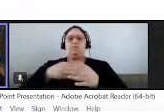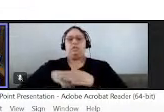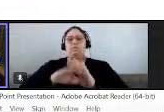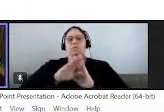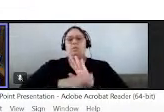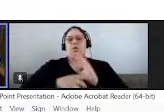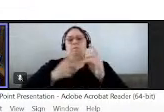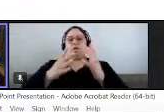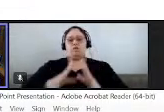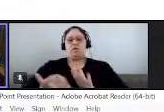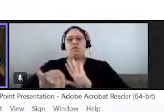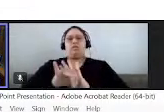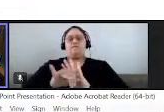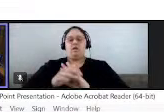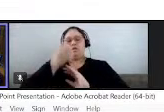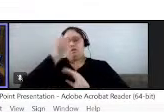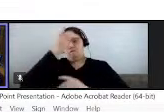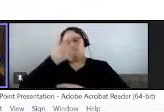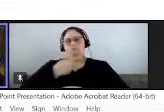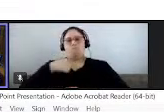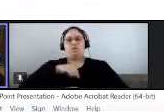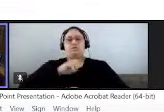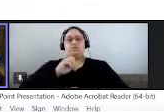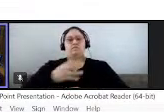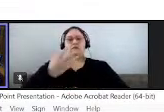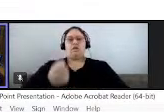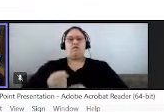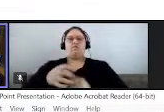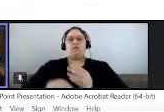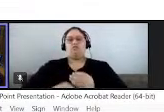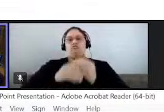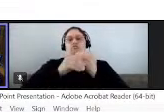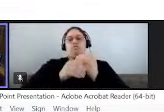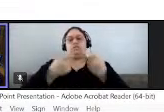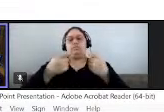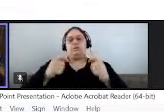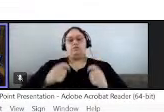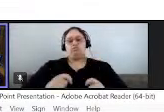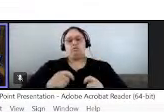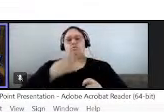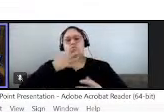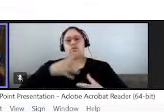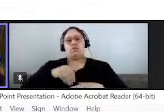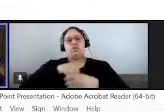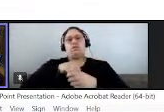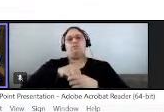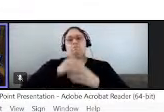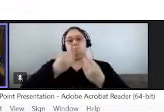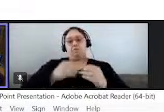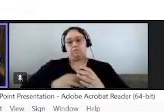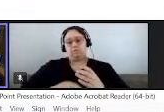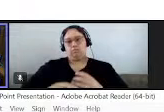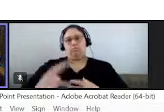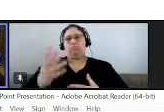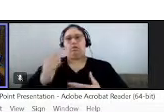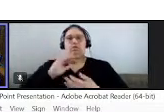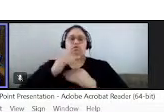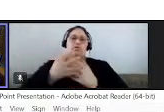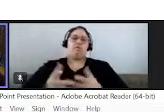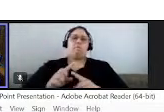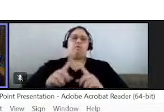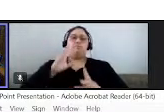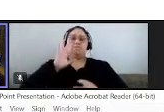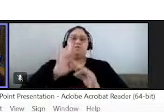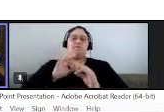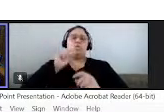does identify and alert us if there is additional, we call it expenditure that is in the pipeline and projected for. But if I look at